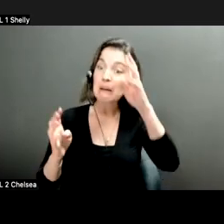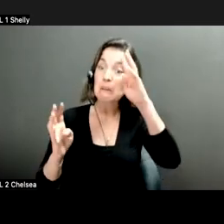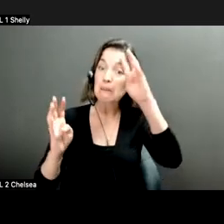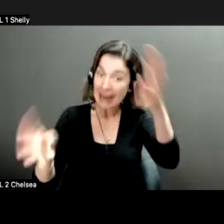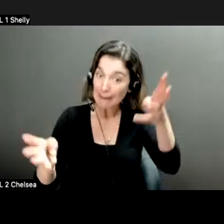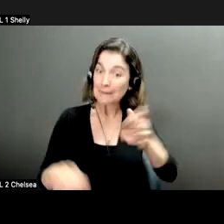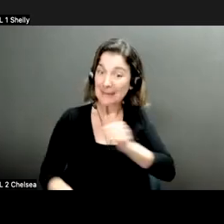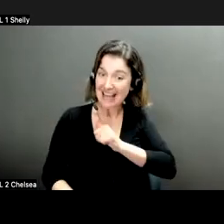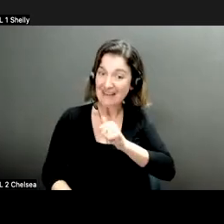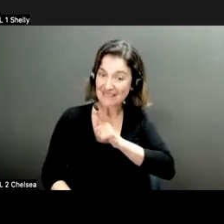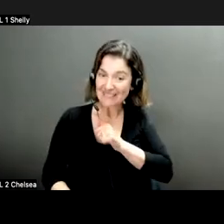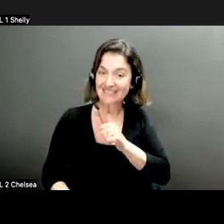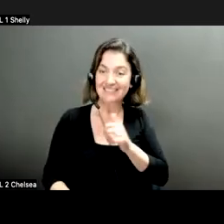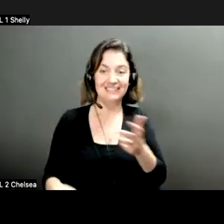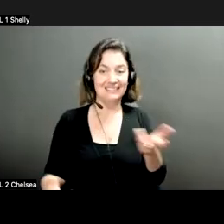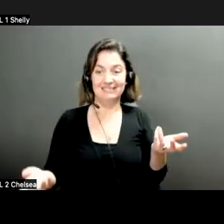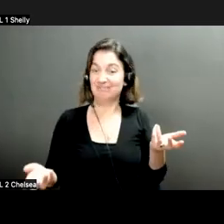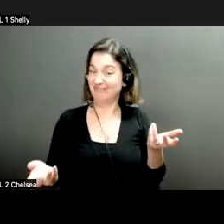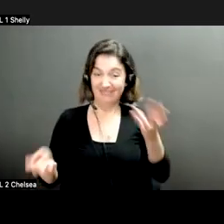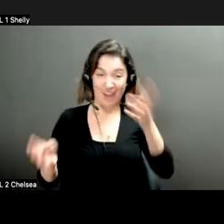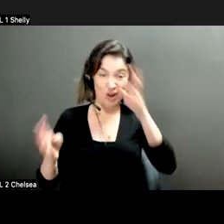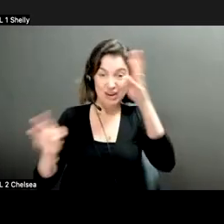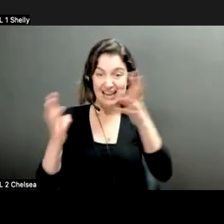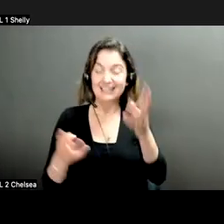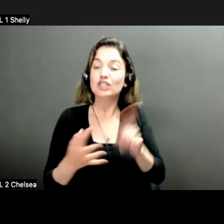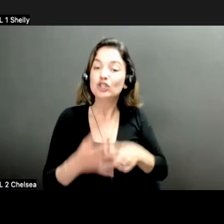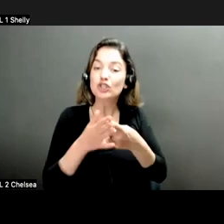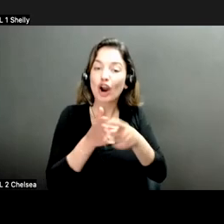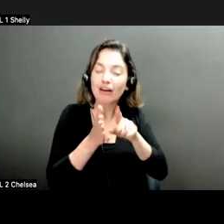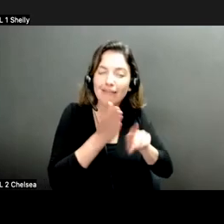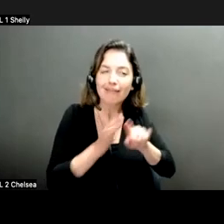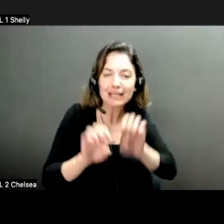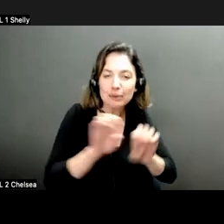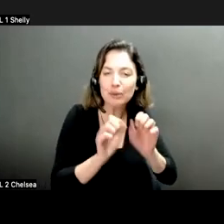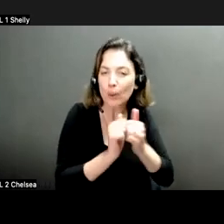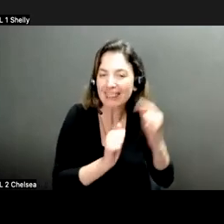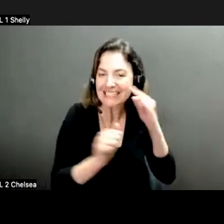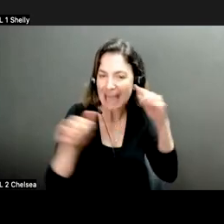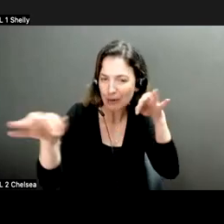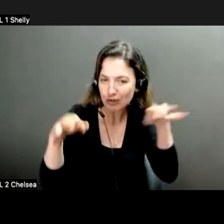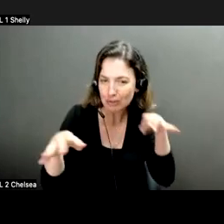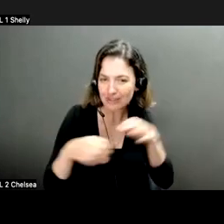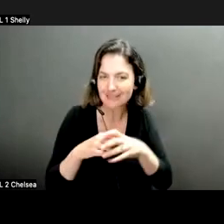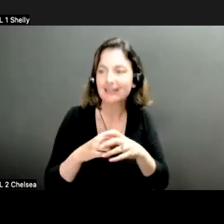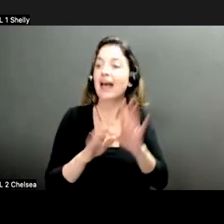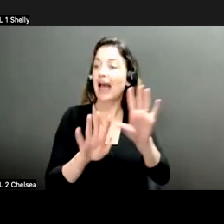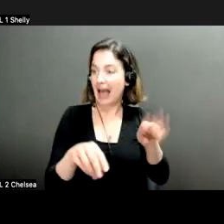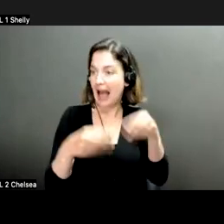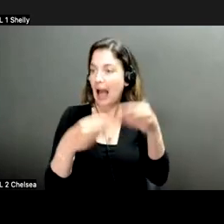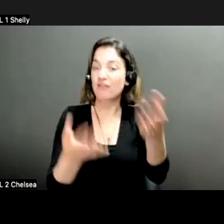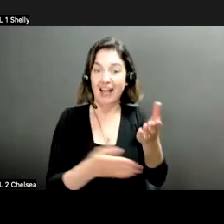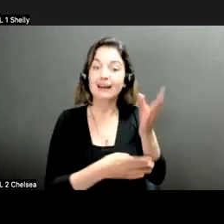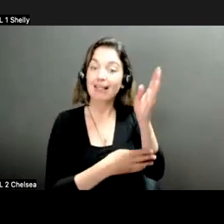of start experimenting with sound descriptions. And I gave a lecture